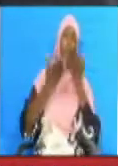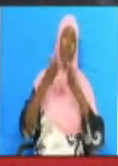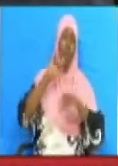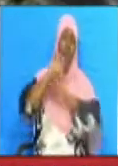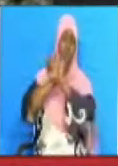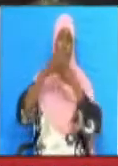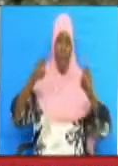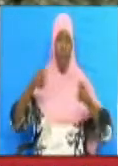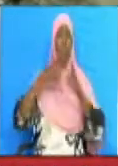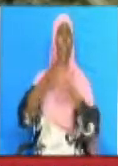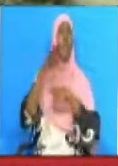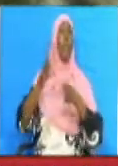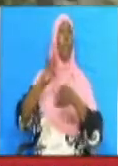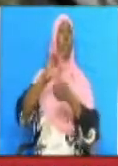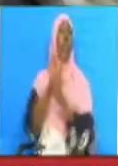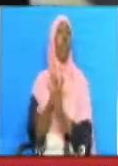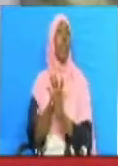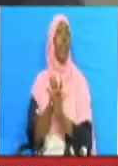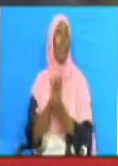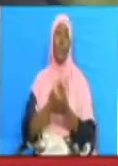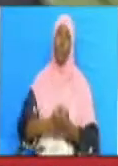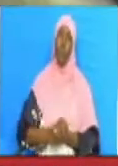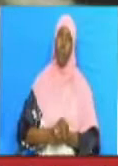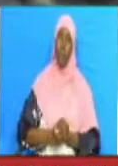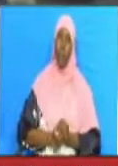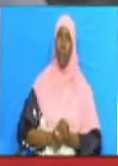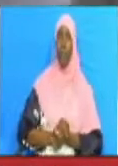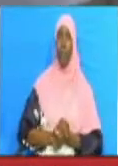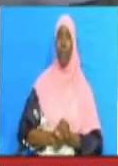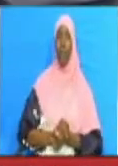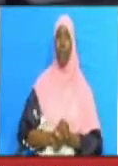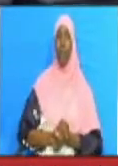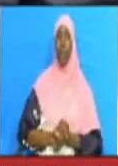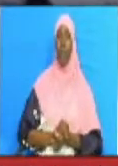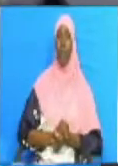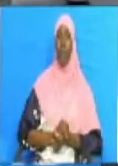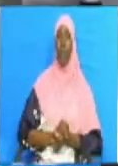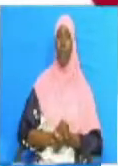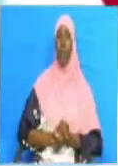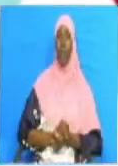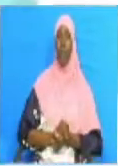COVID-19. Sakali Dalmas, West TV.